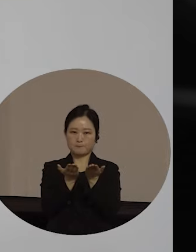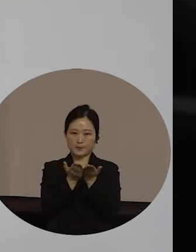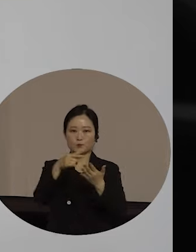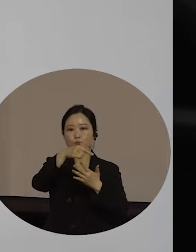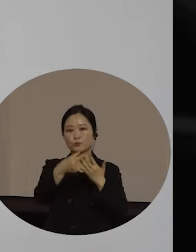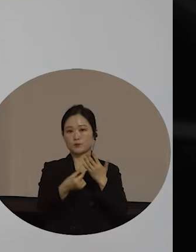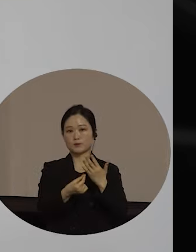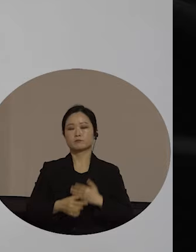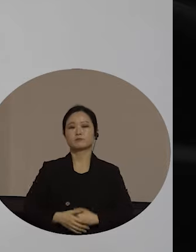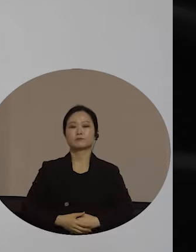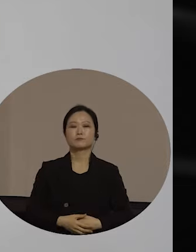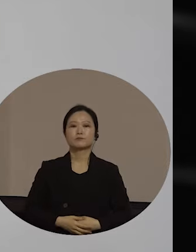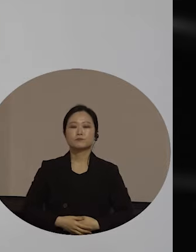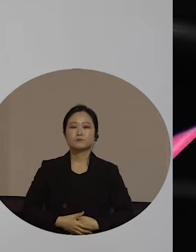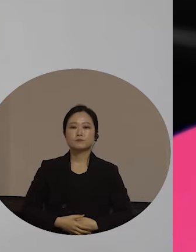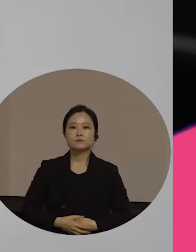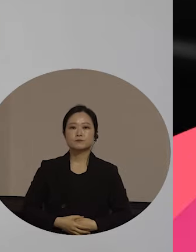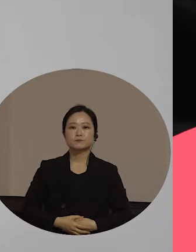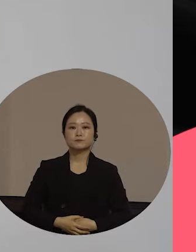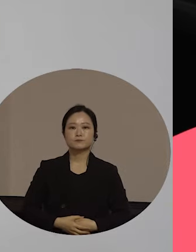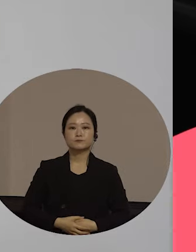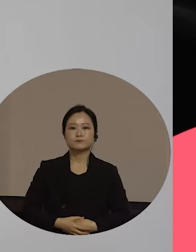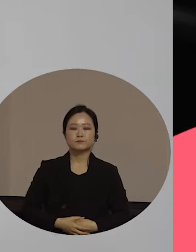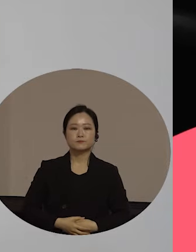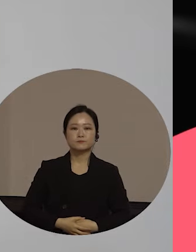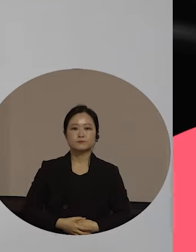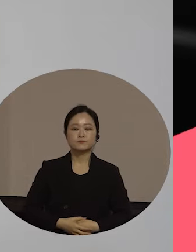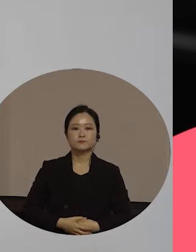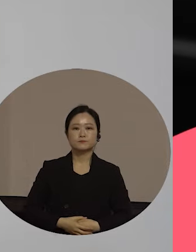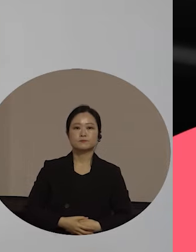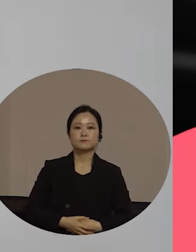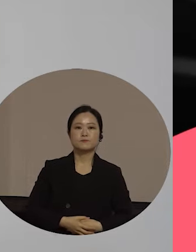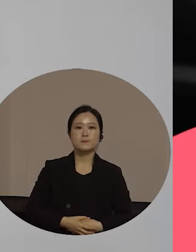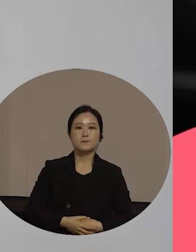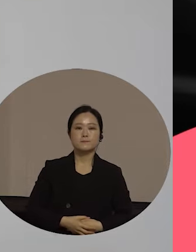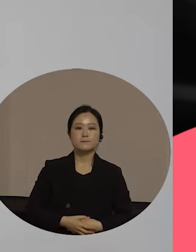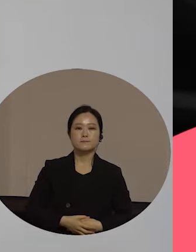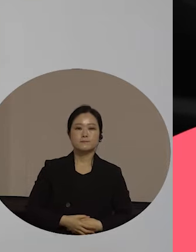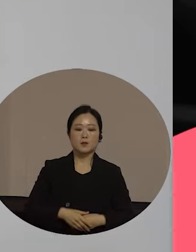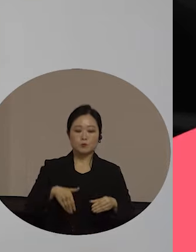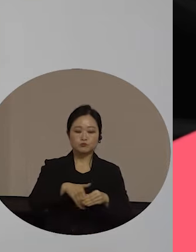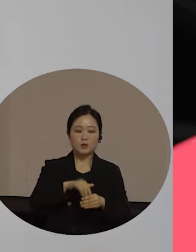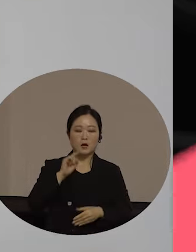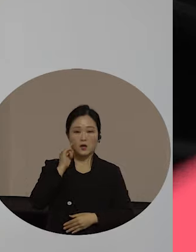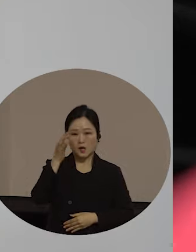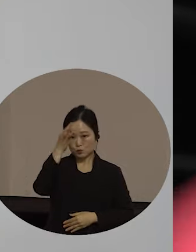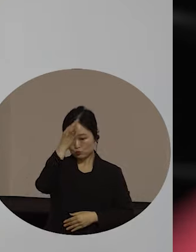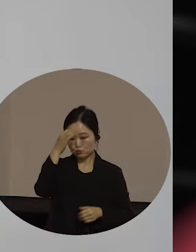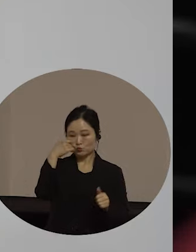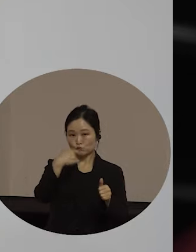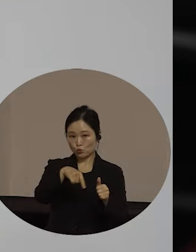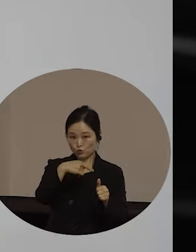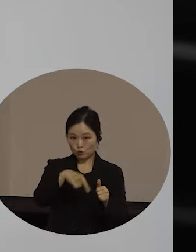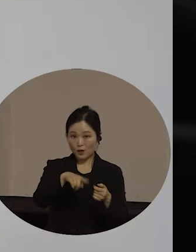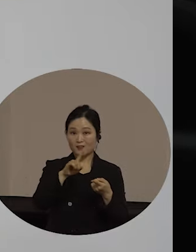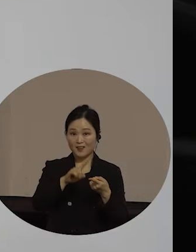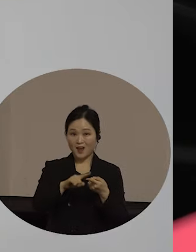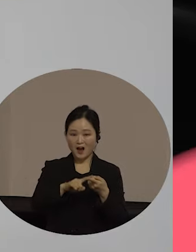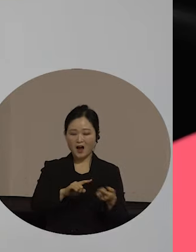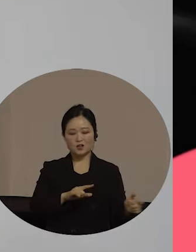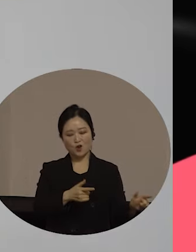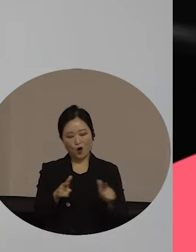light on the arts education programs in your country, whether they are standardized nationwide programs or whether